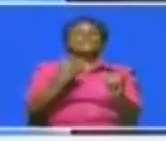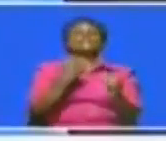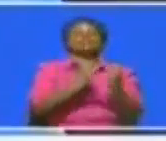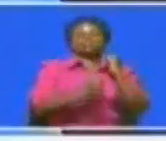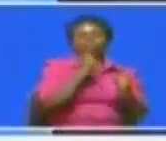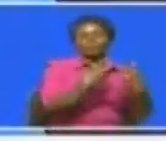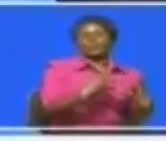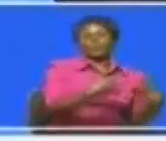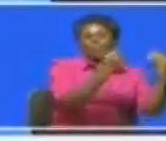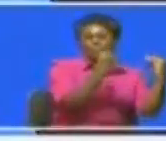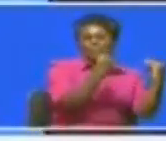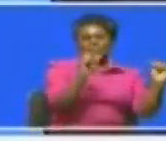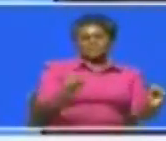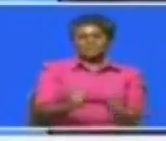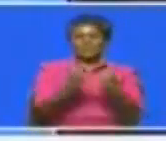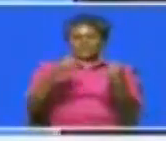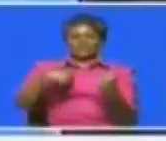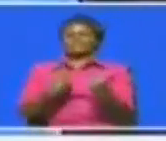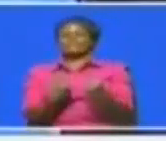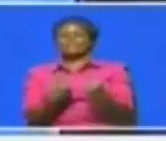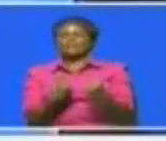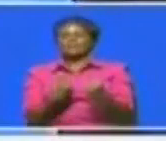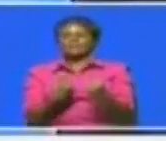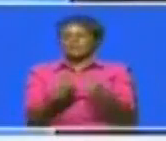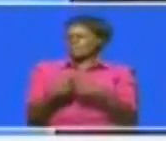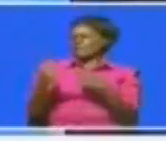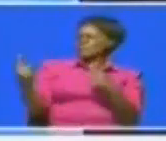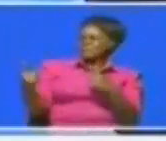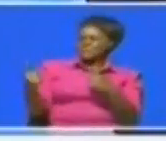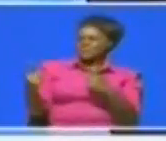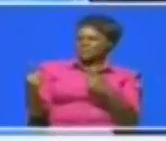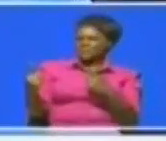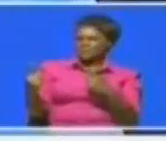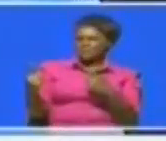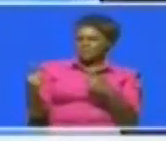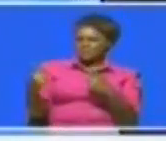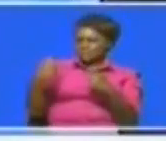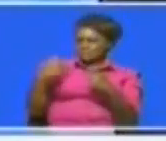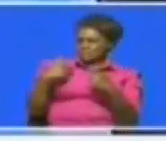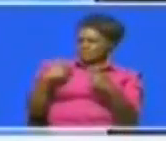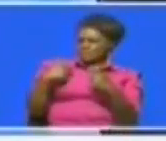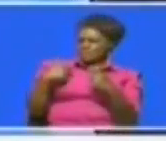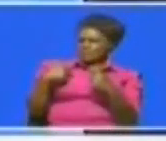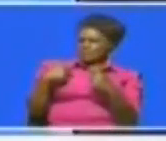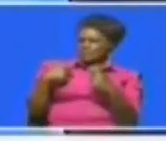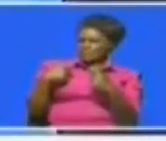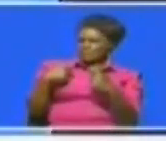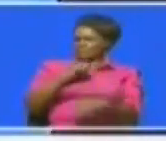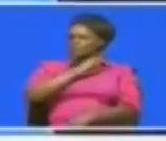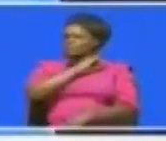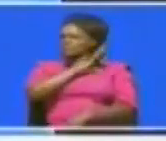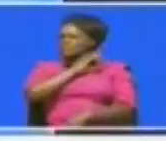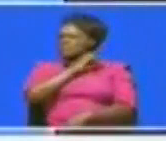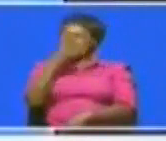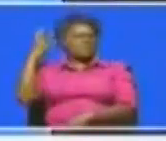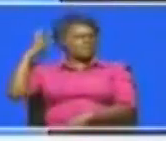escape, right? Save myself. But the thing that got me to, it was a scream. I just heard a